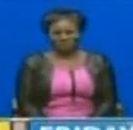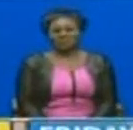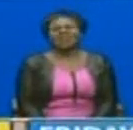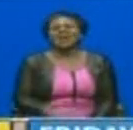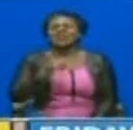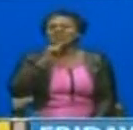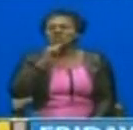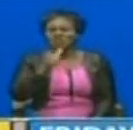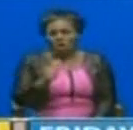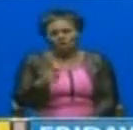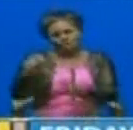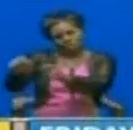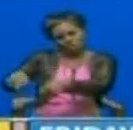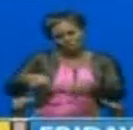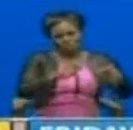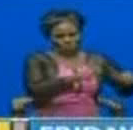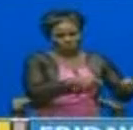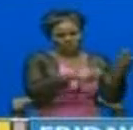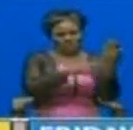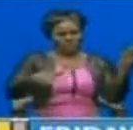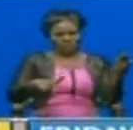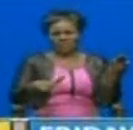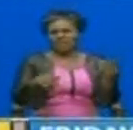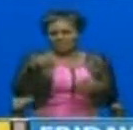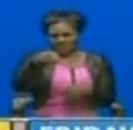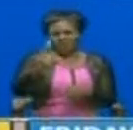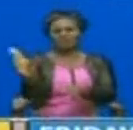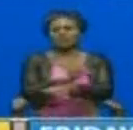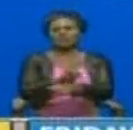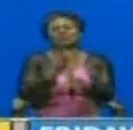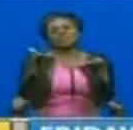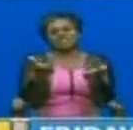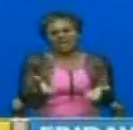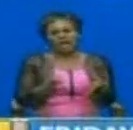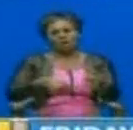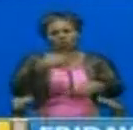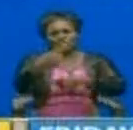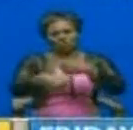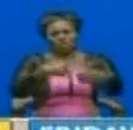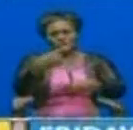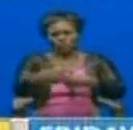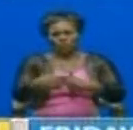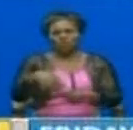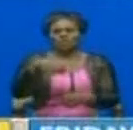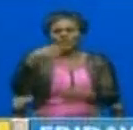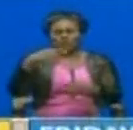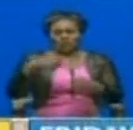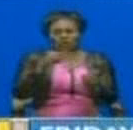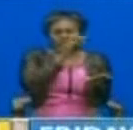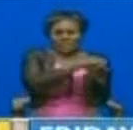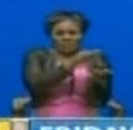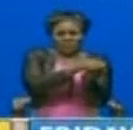It's not the kind of shoes that made him famous, but that's what he's using now to run in this field as a dairy